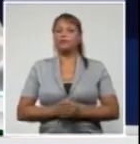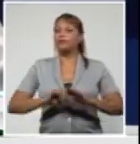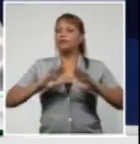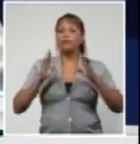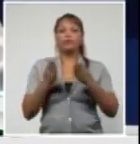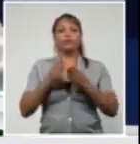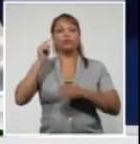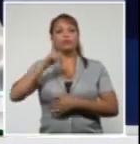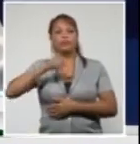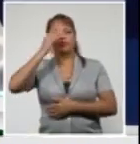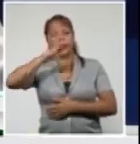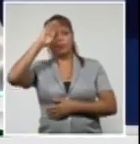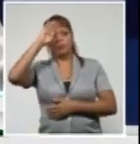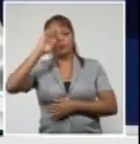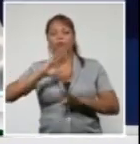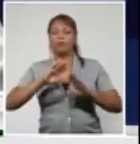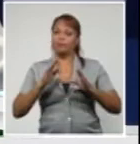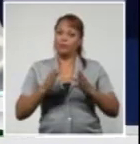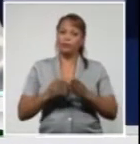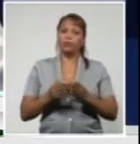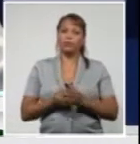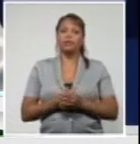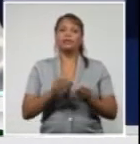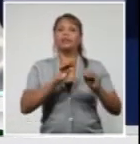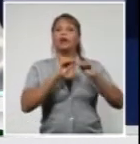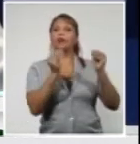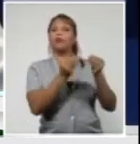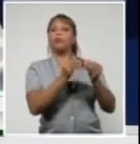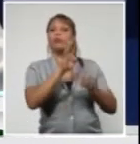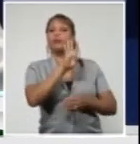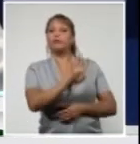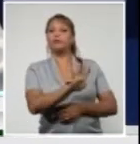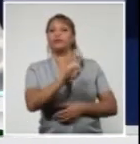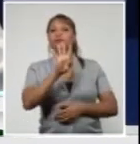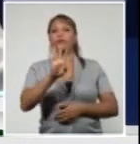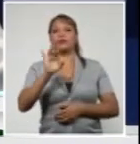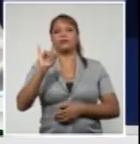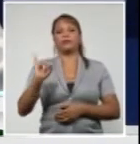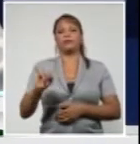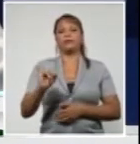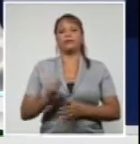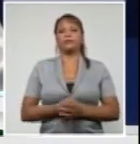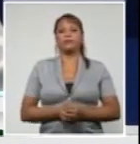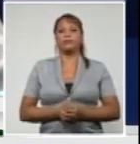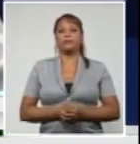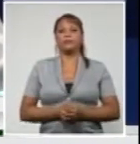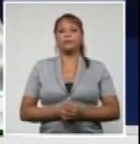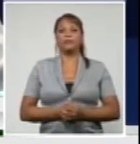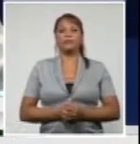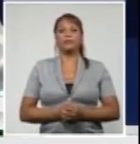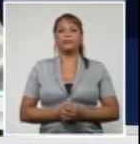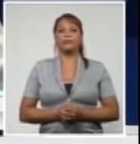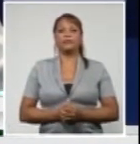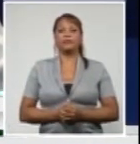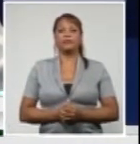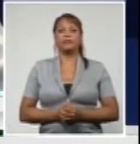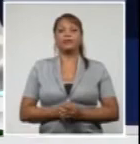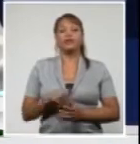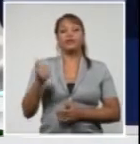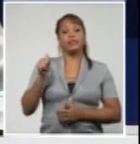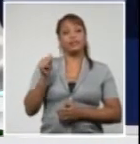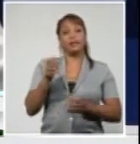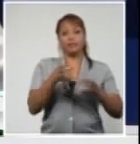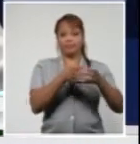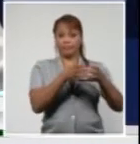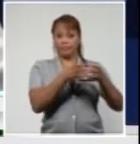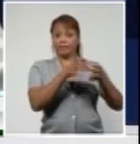to 69.3% of cases diagnosed over the last 15 days.